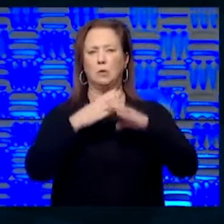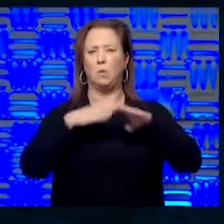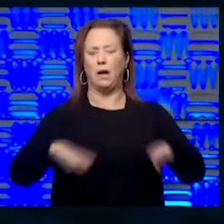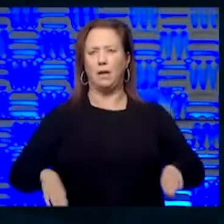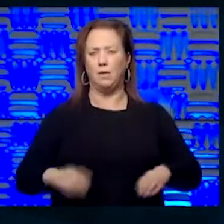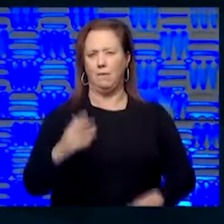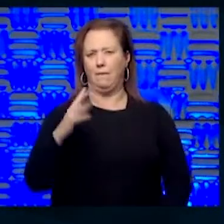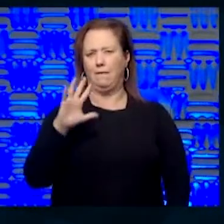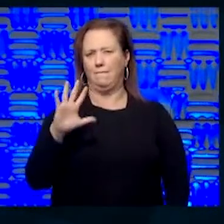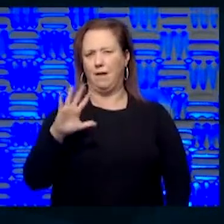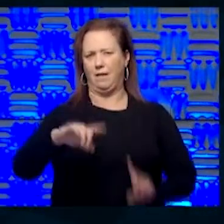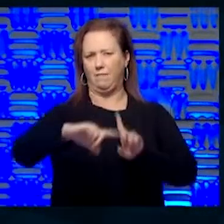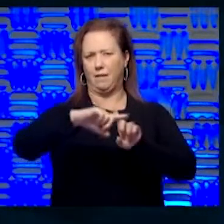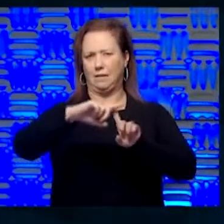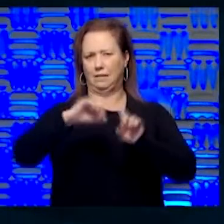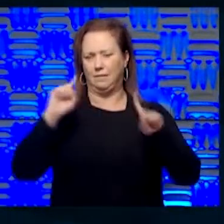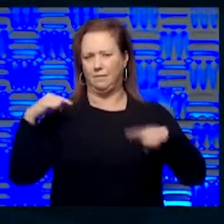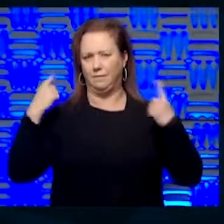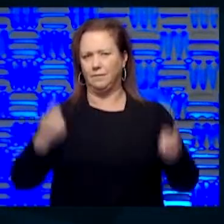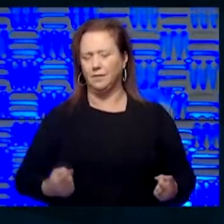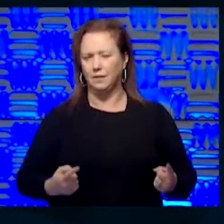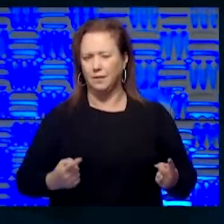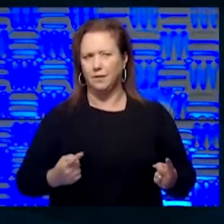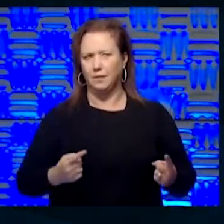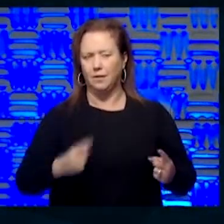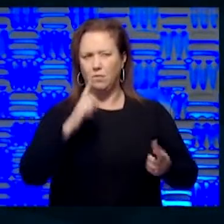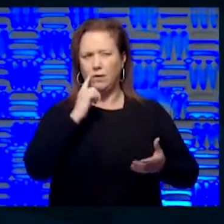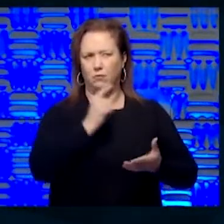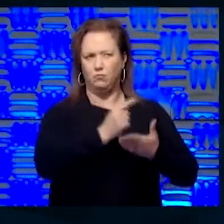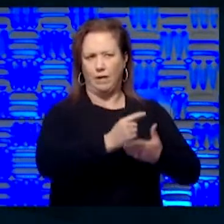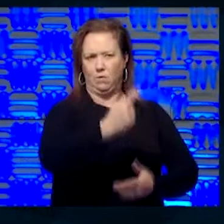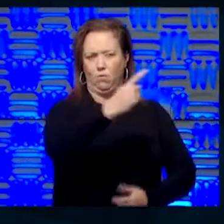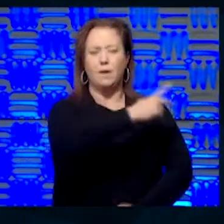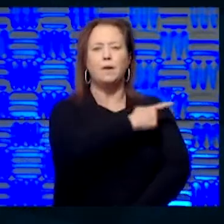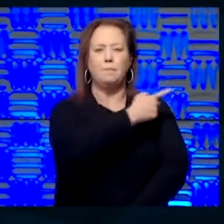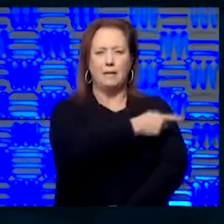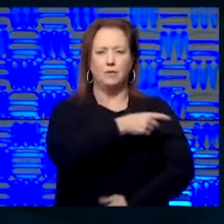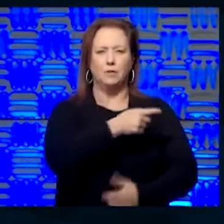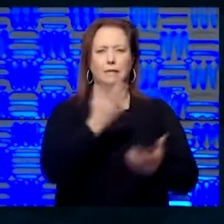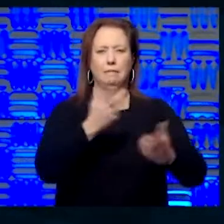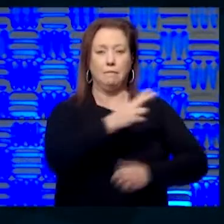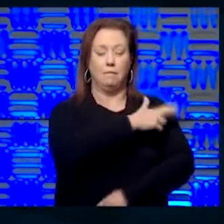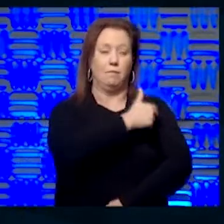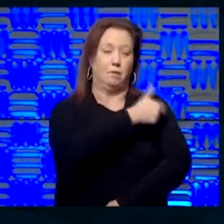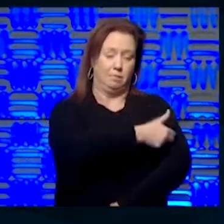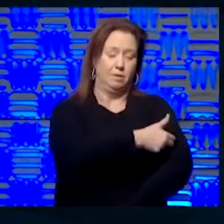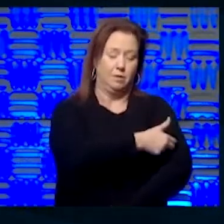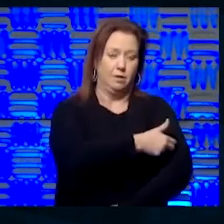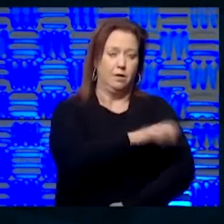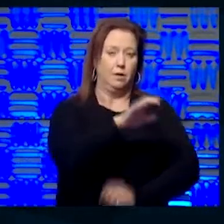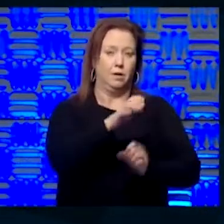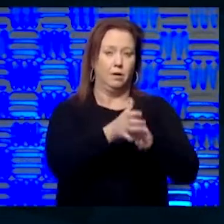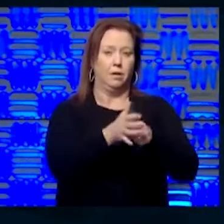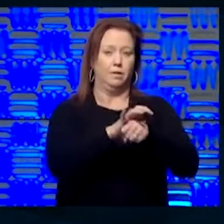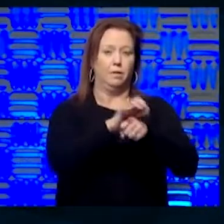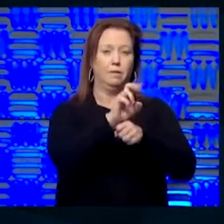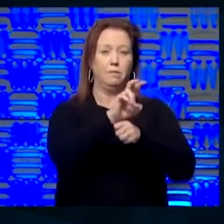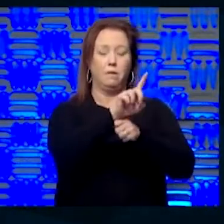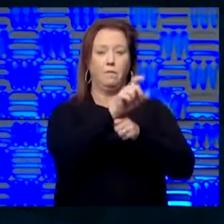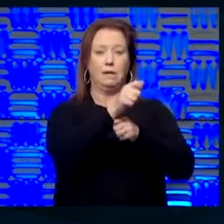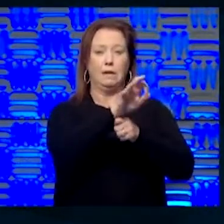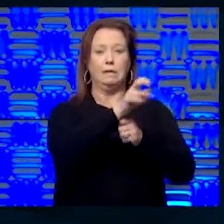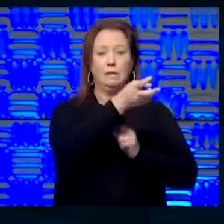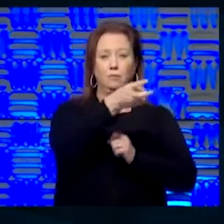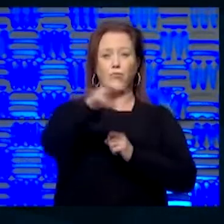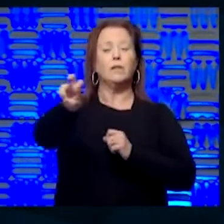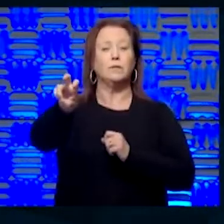5 positives so far. I think we have treated 1 patient in the hospital who had COVID-19 and ended up being transferred